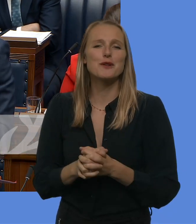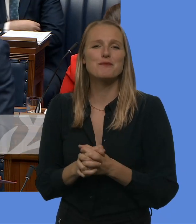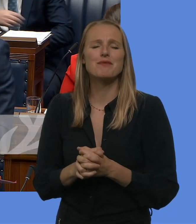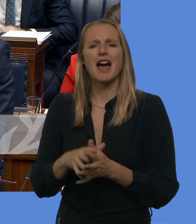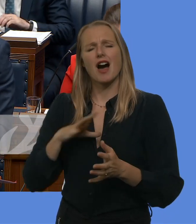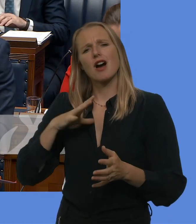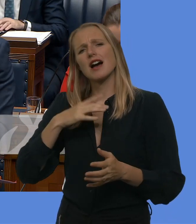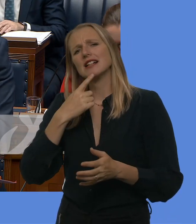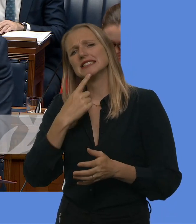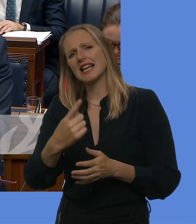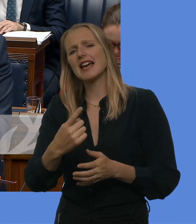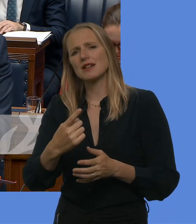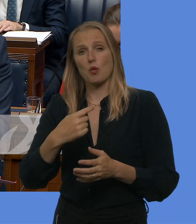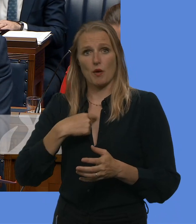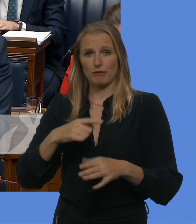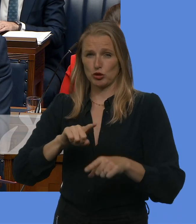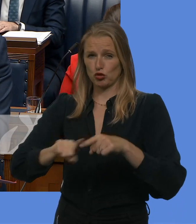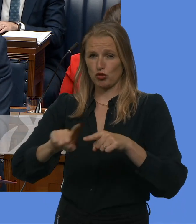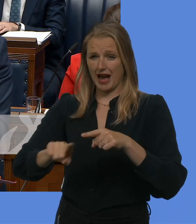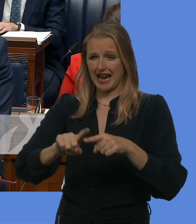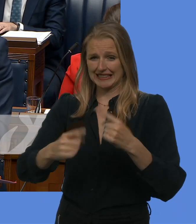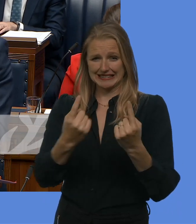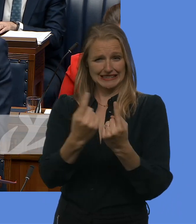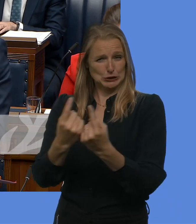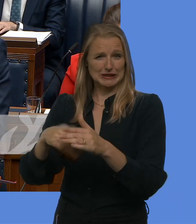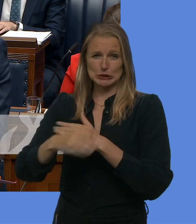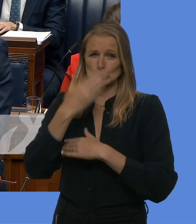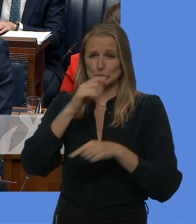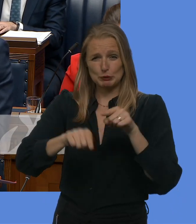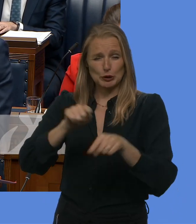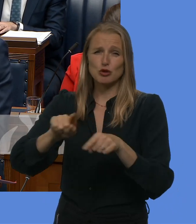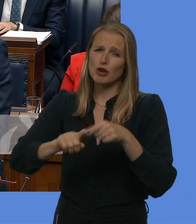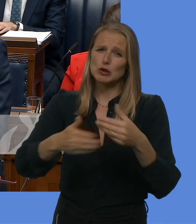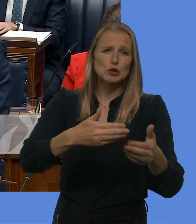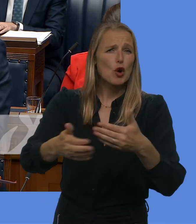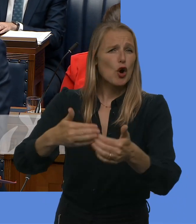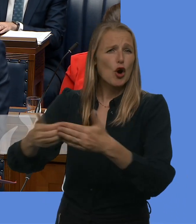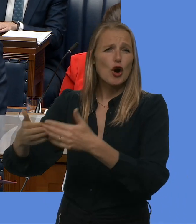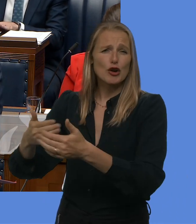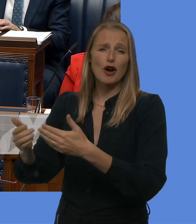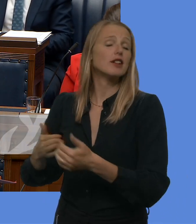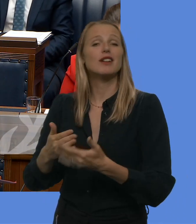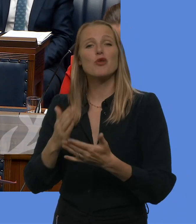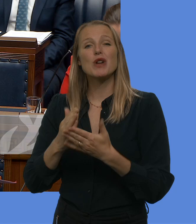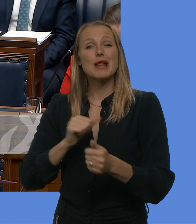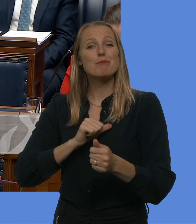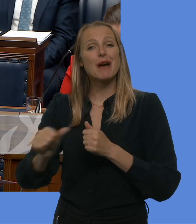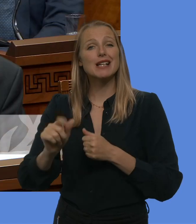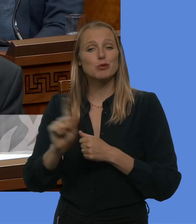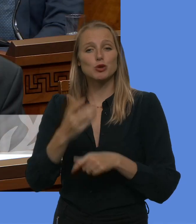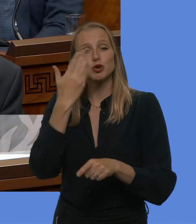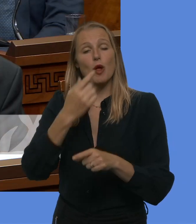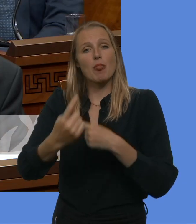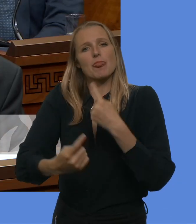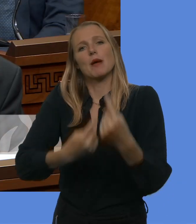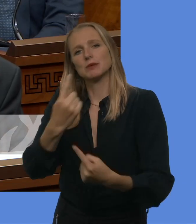how we have been making efforts to address these issues. Often schools are best placed with the right kind of